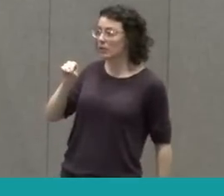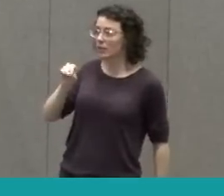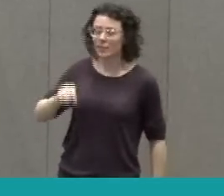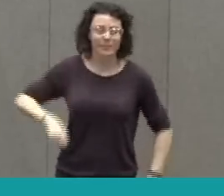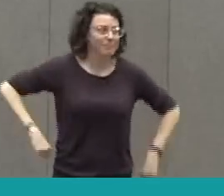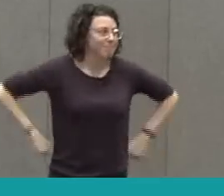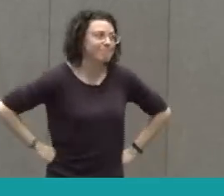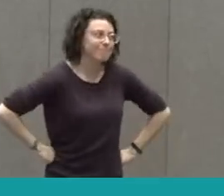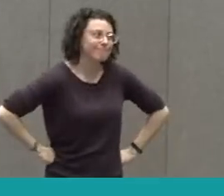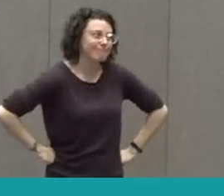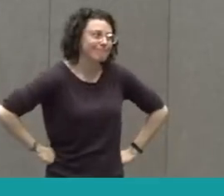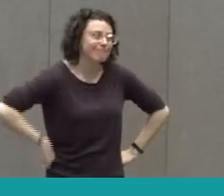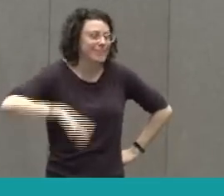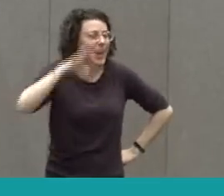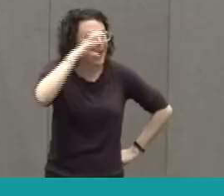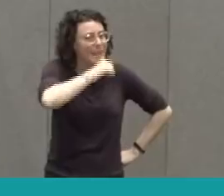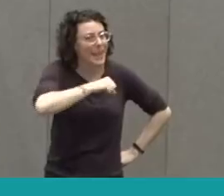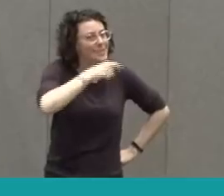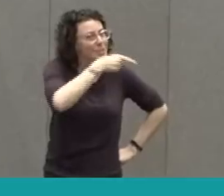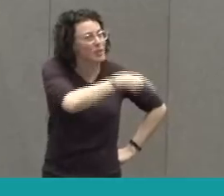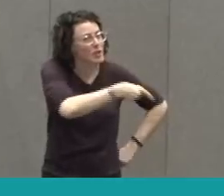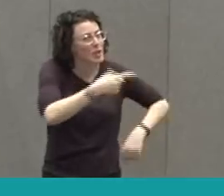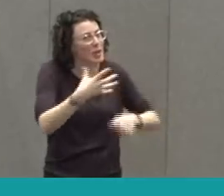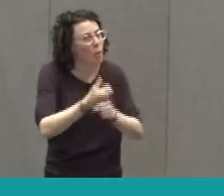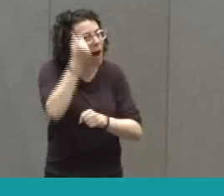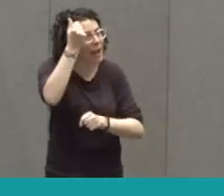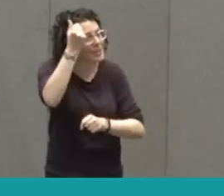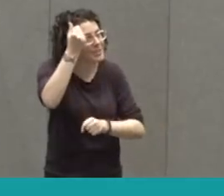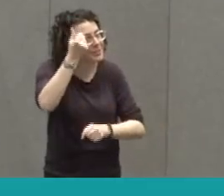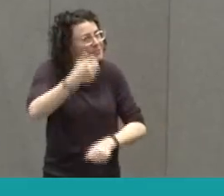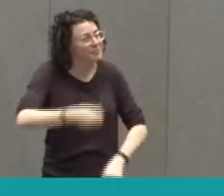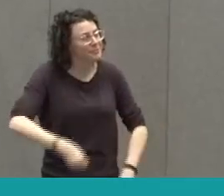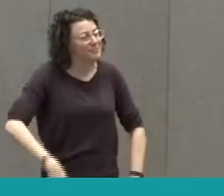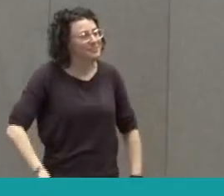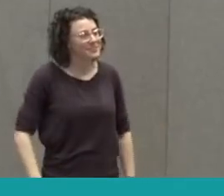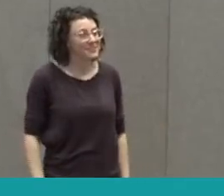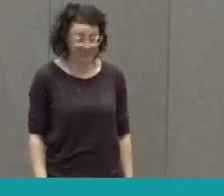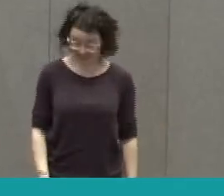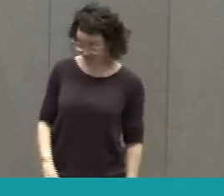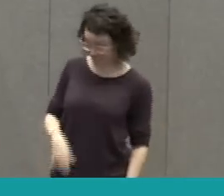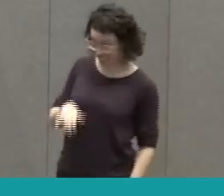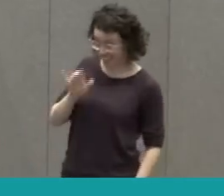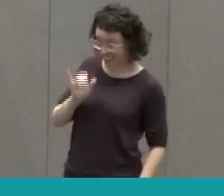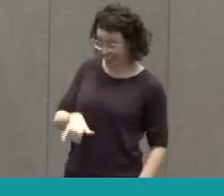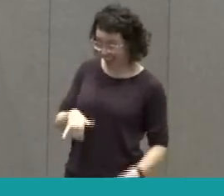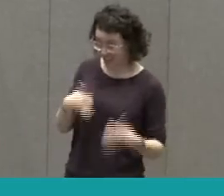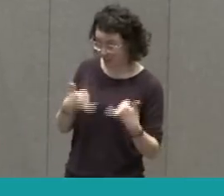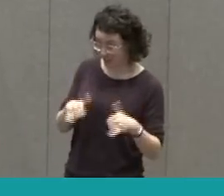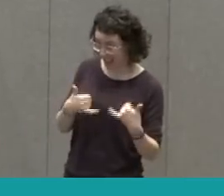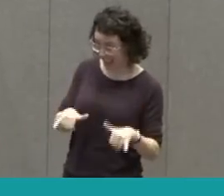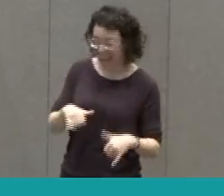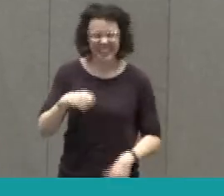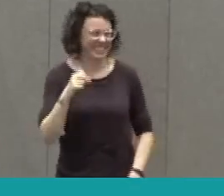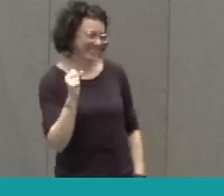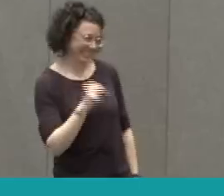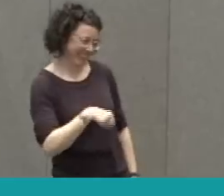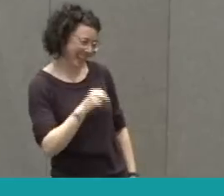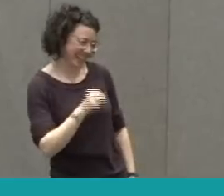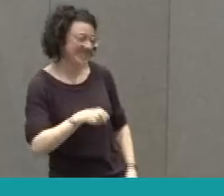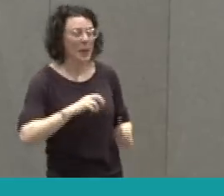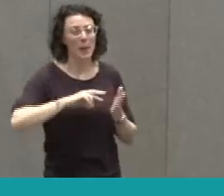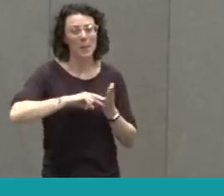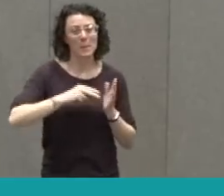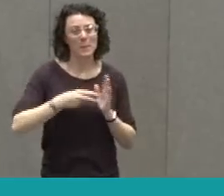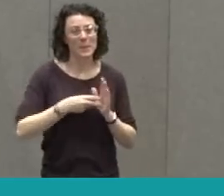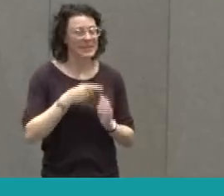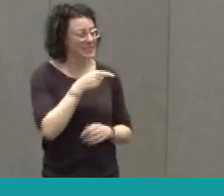I guess she won the cards, just like... Is that how you play? Yes, it is. Okay. So she would get